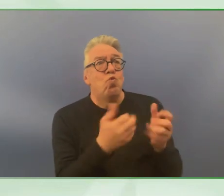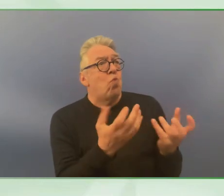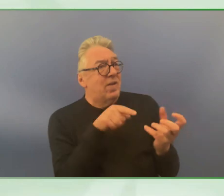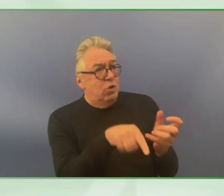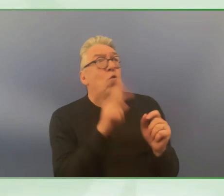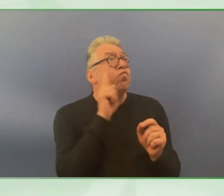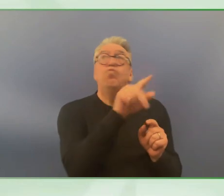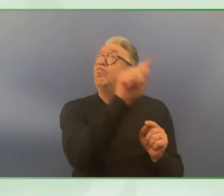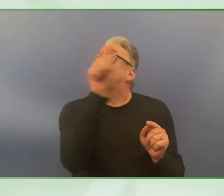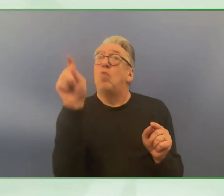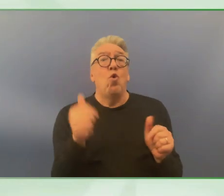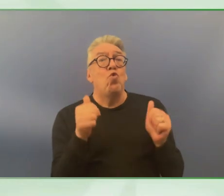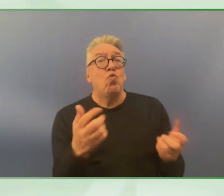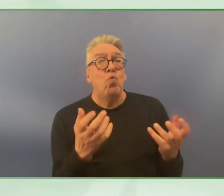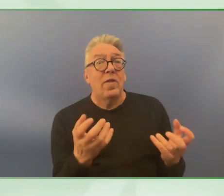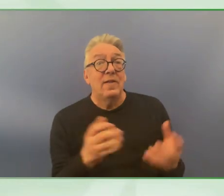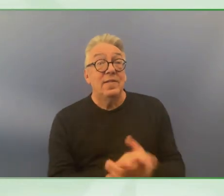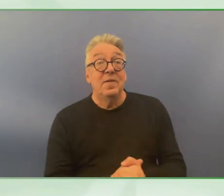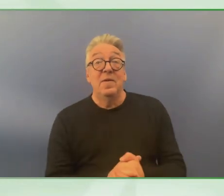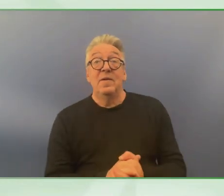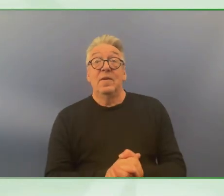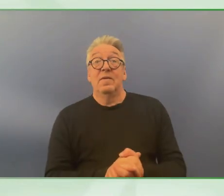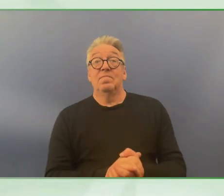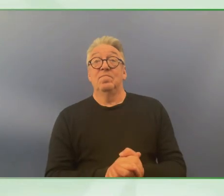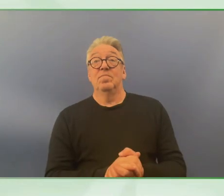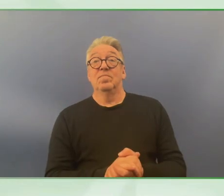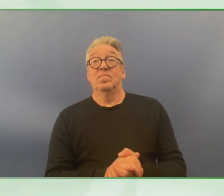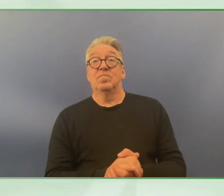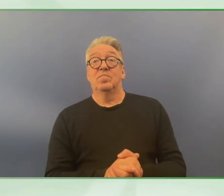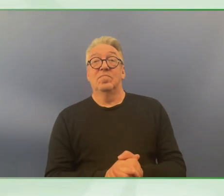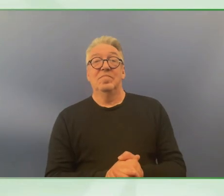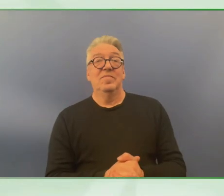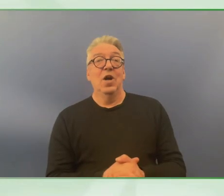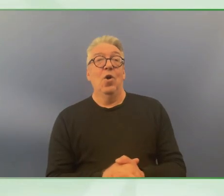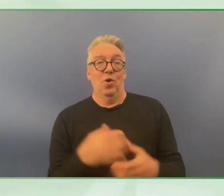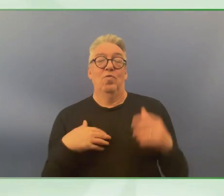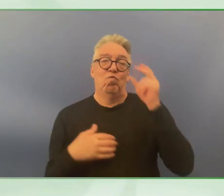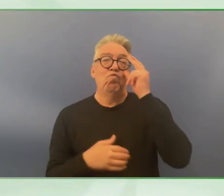So hopefully we do not finish the time, only the two of us. I will try to be quick and wrap it